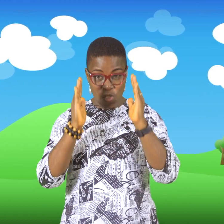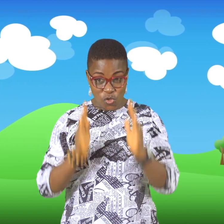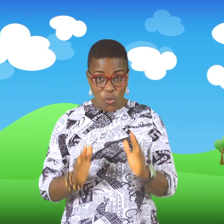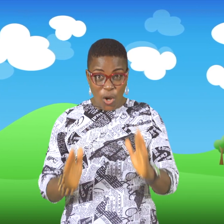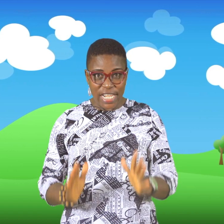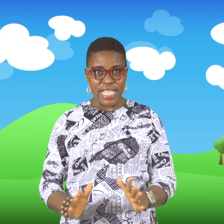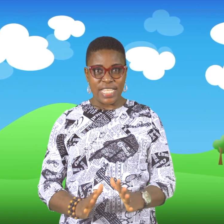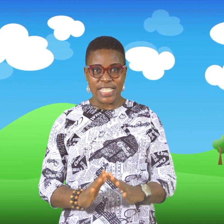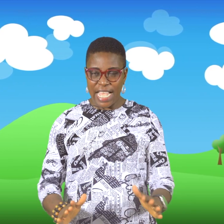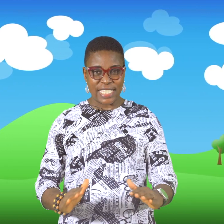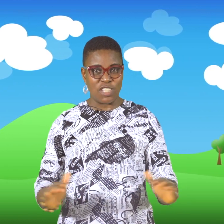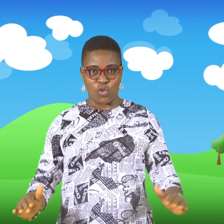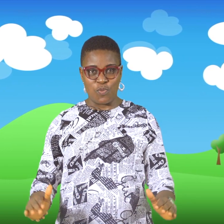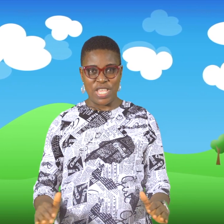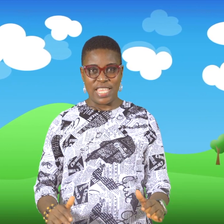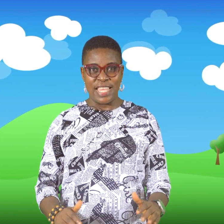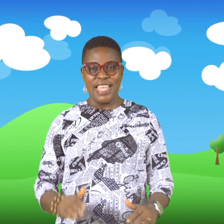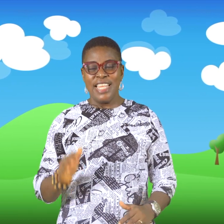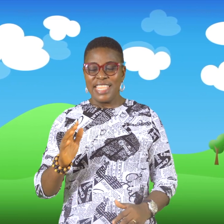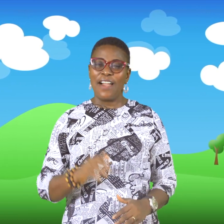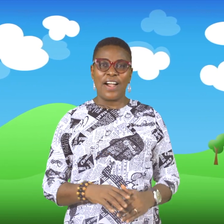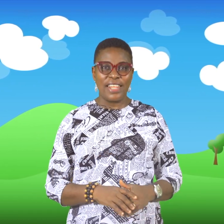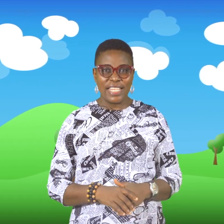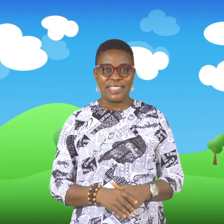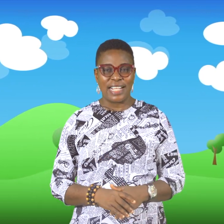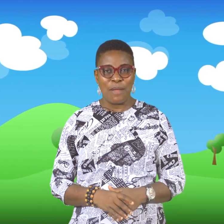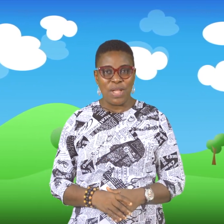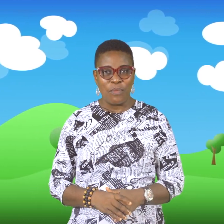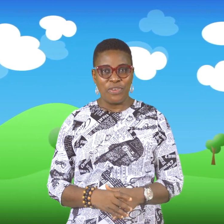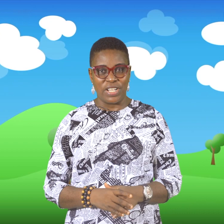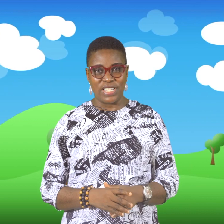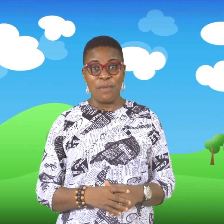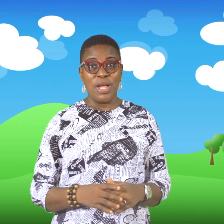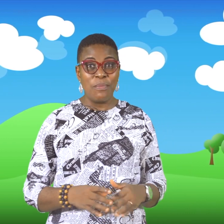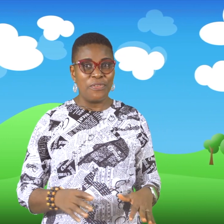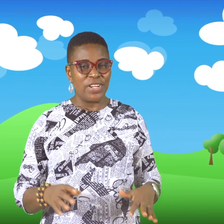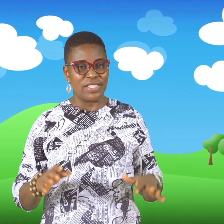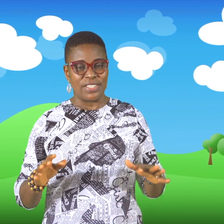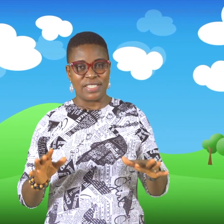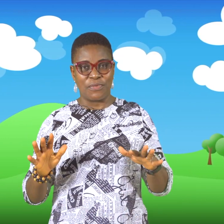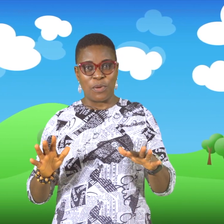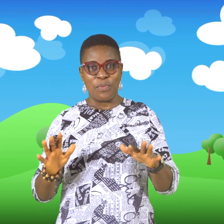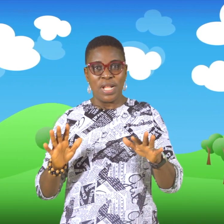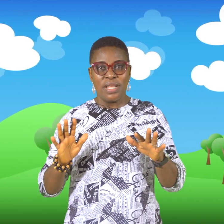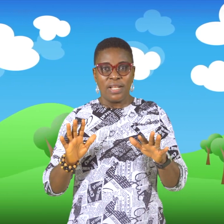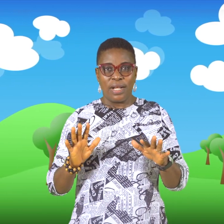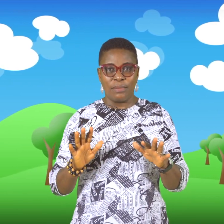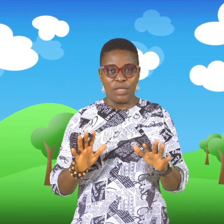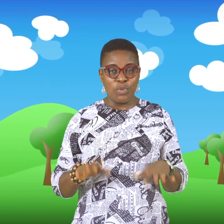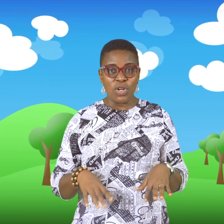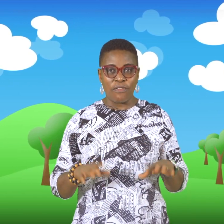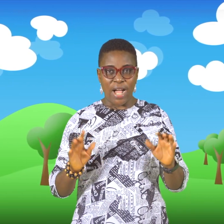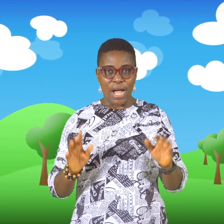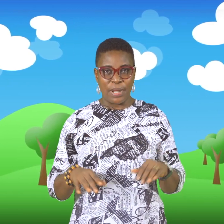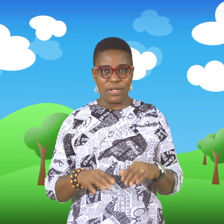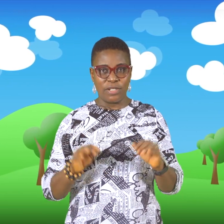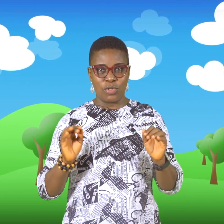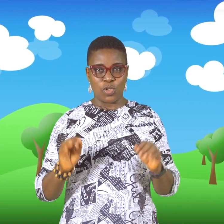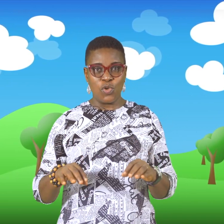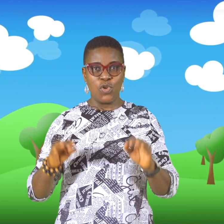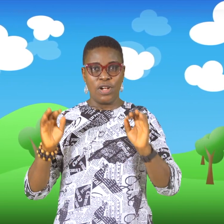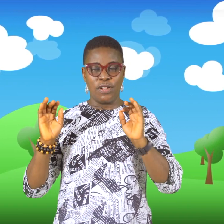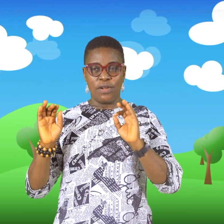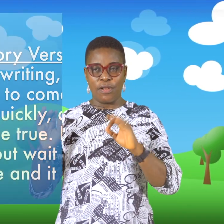steadfastly, surely. Yes, it will be. Now, let's take our memory verse. Our memory verse is from the book of